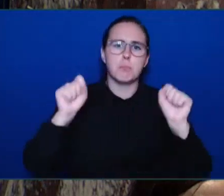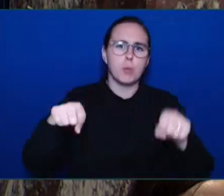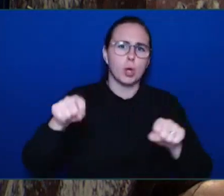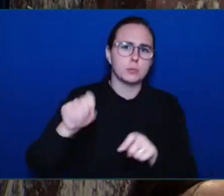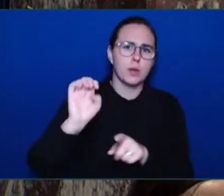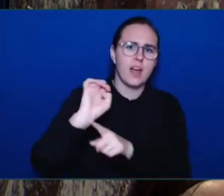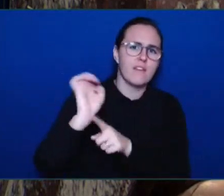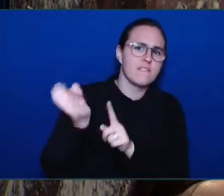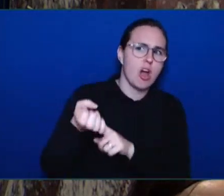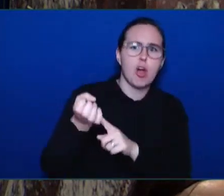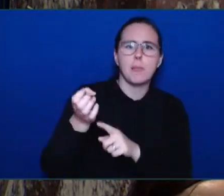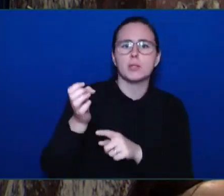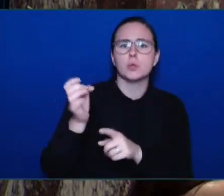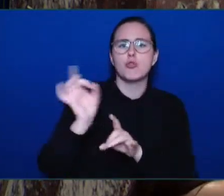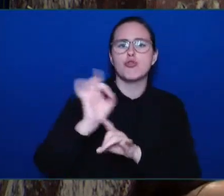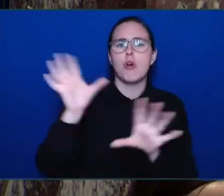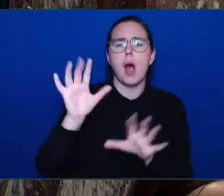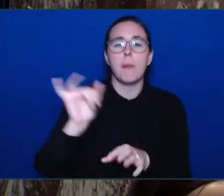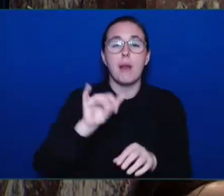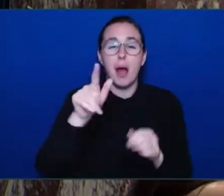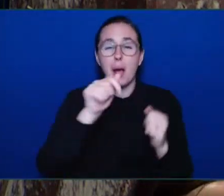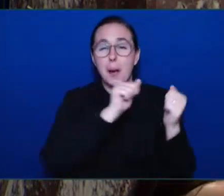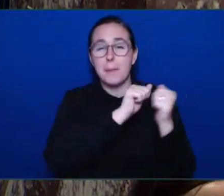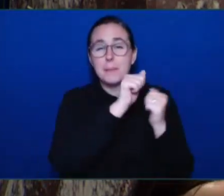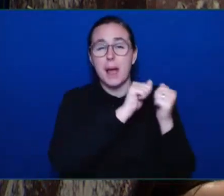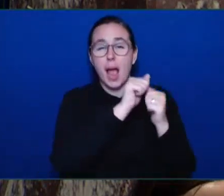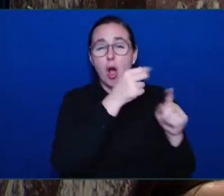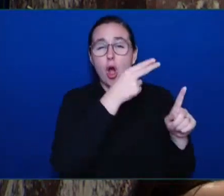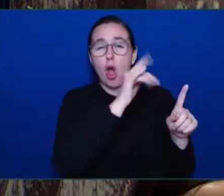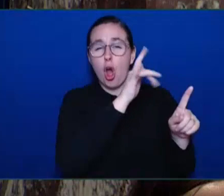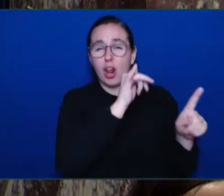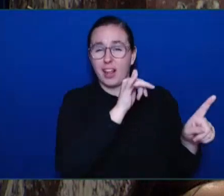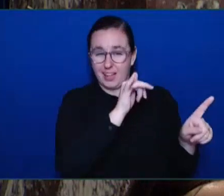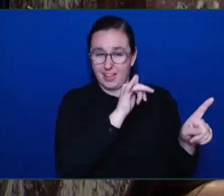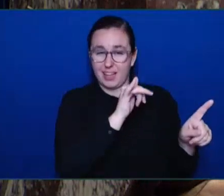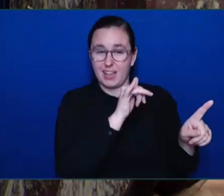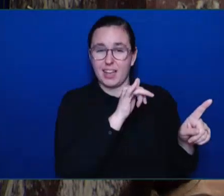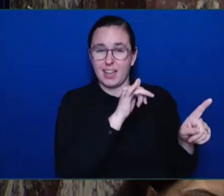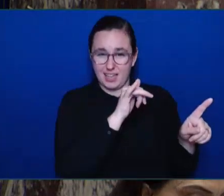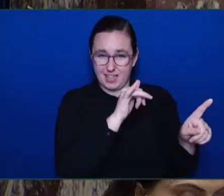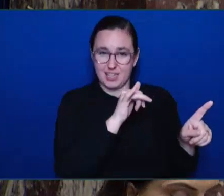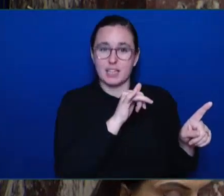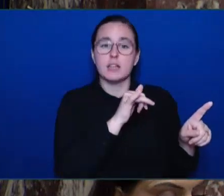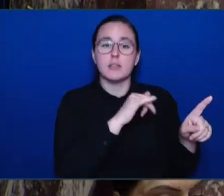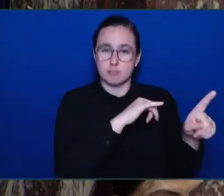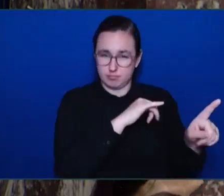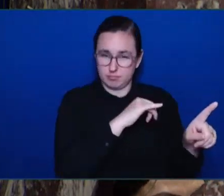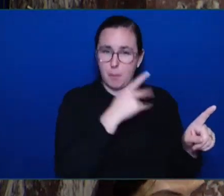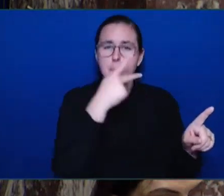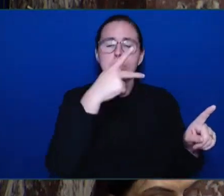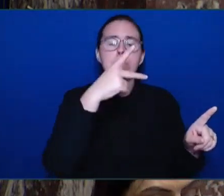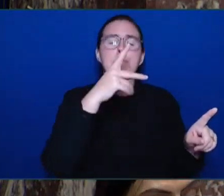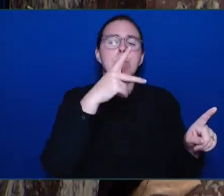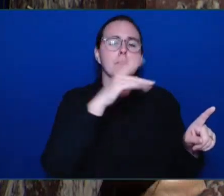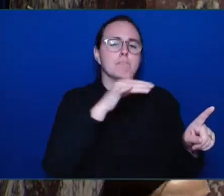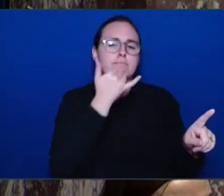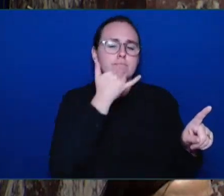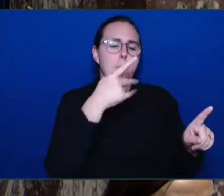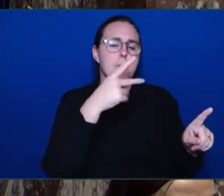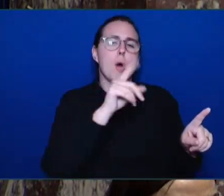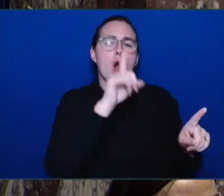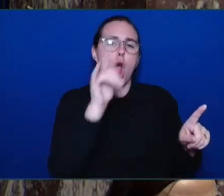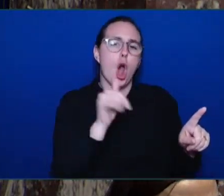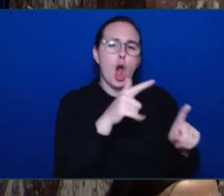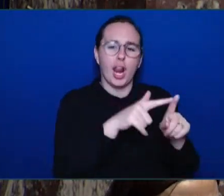large-scale forestry non-compliances, Mr. Speaker. To admit the BC COS is a fully functional and unrestricted